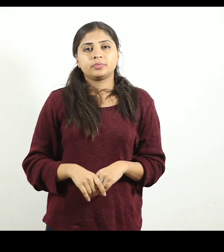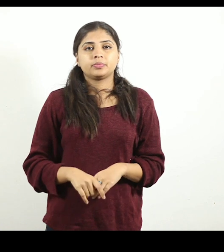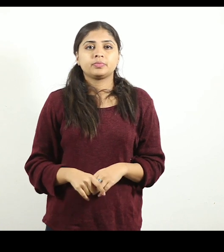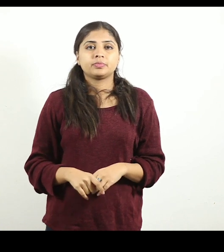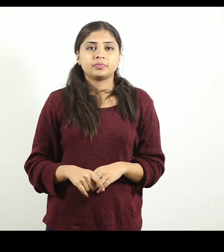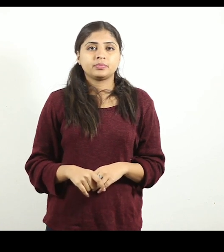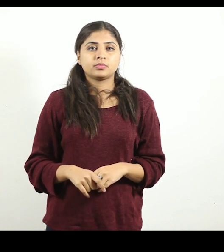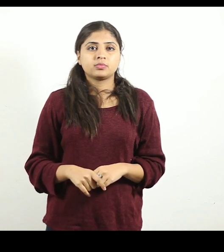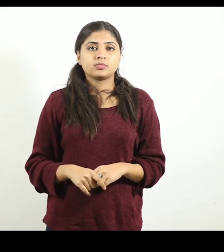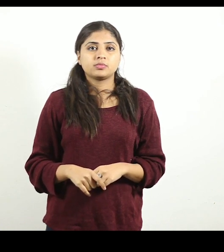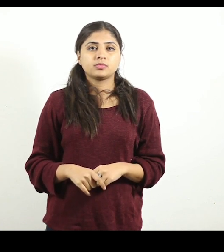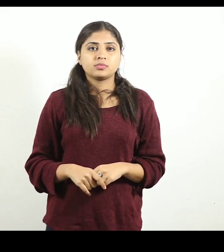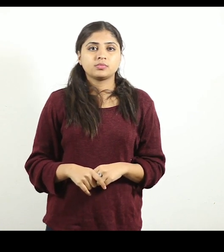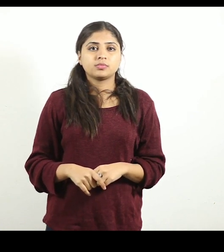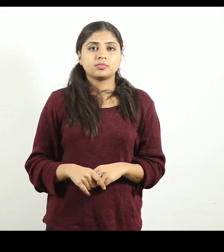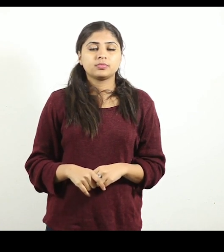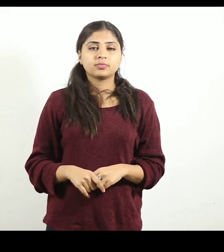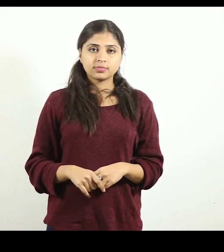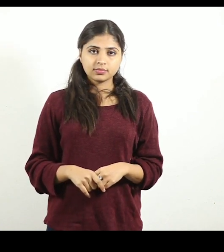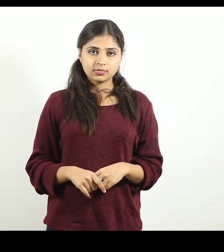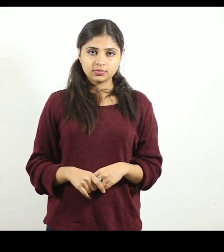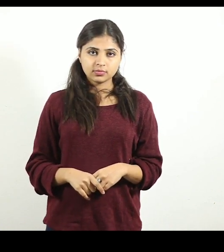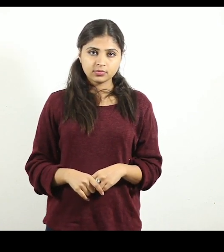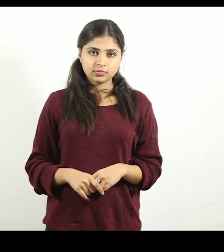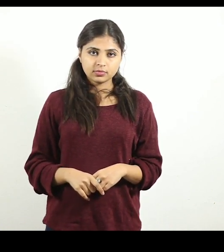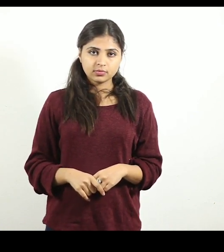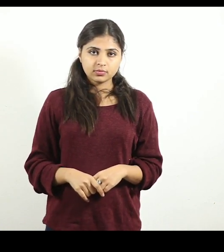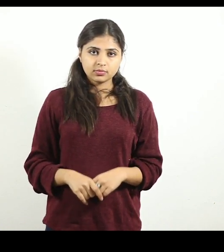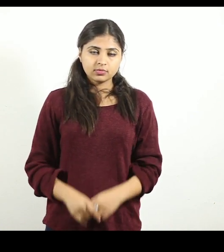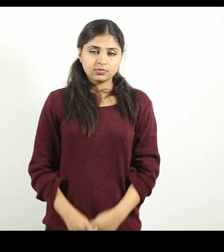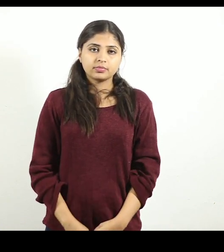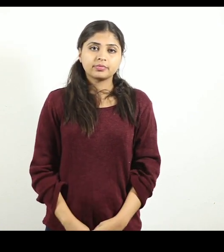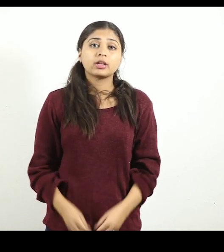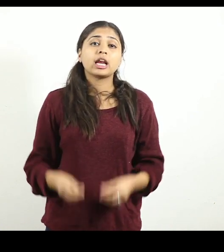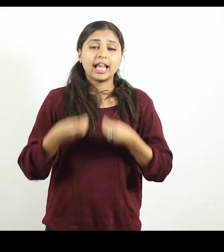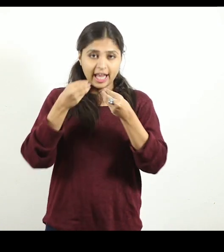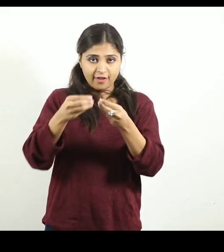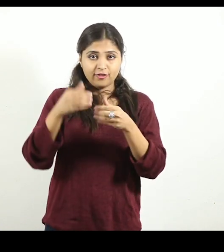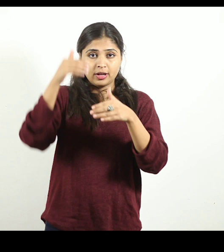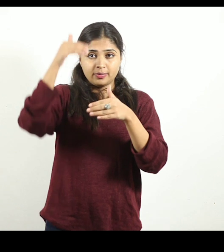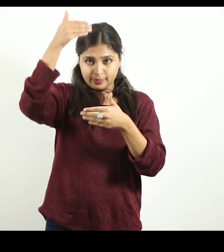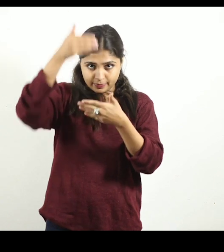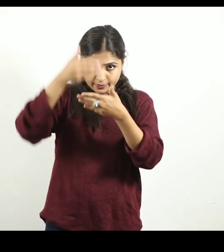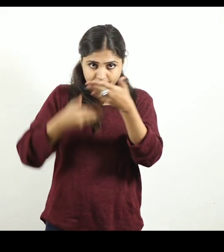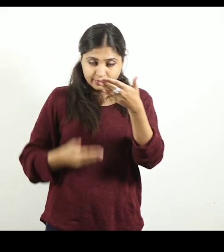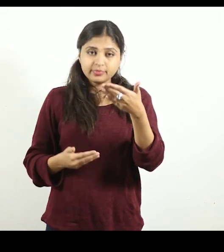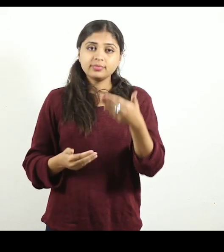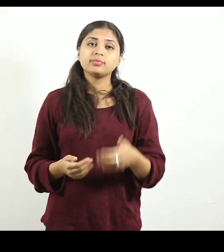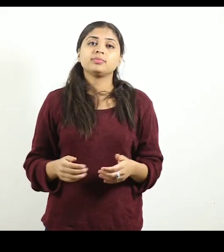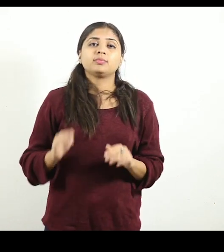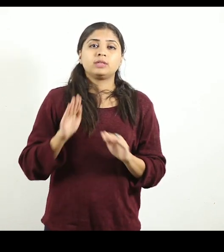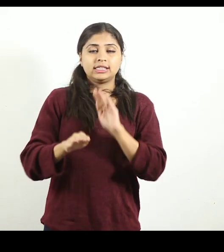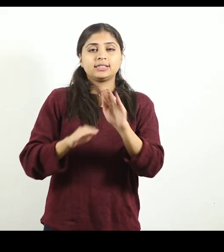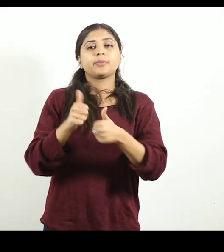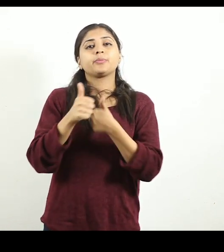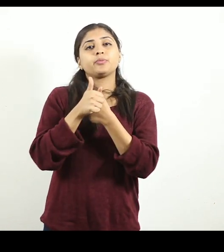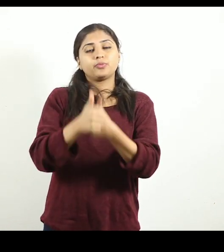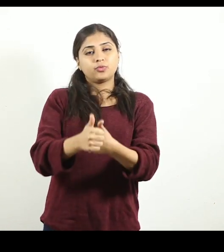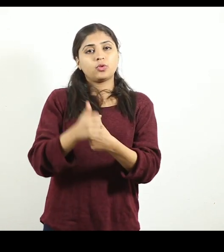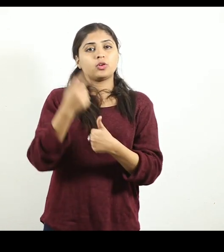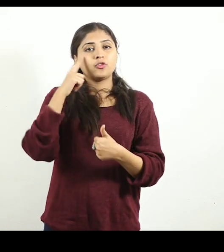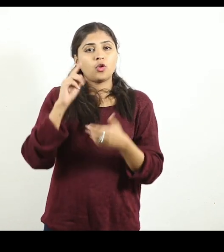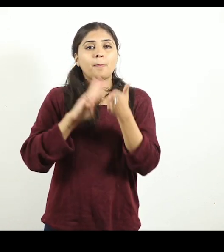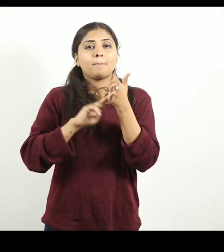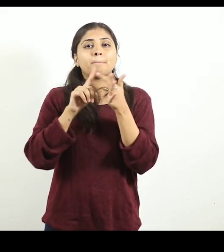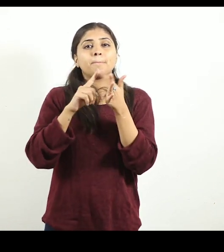Given below are the steps to be followed in order to merge cell. Number 1. Select two or more adjacent cells that you want to